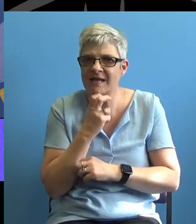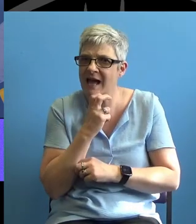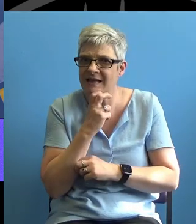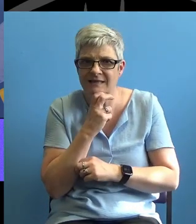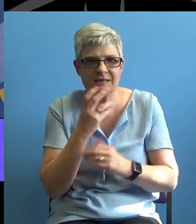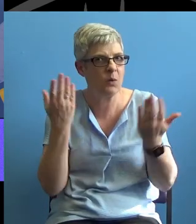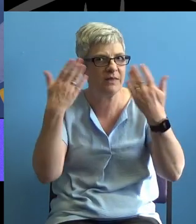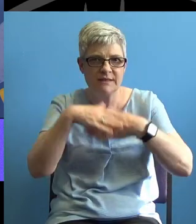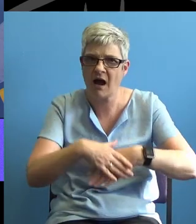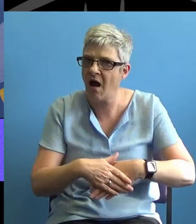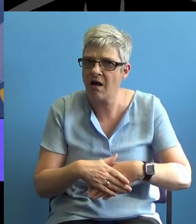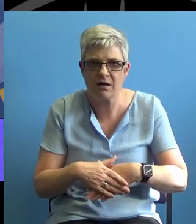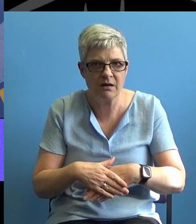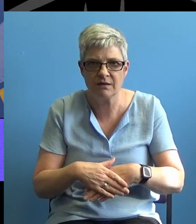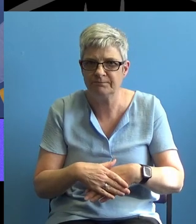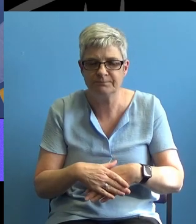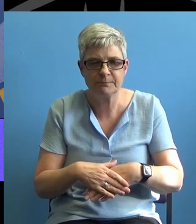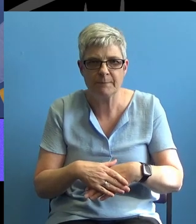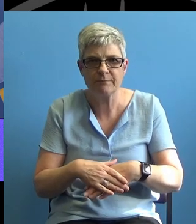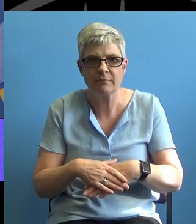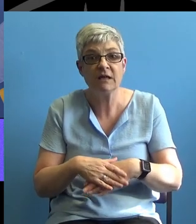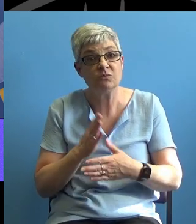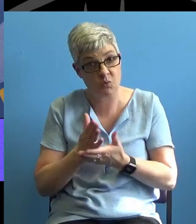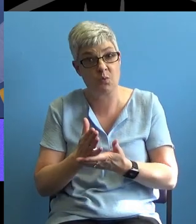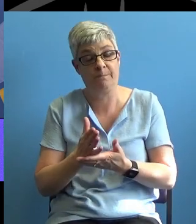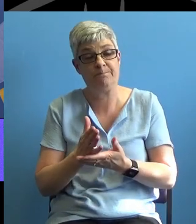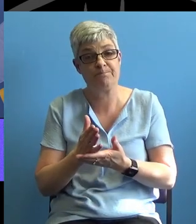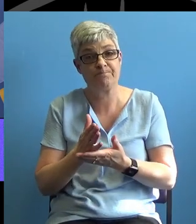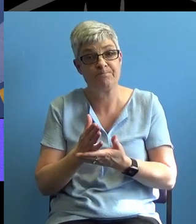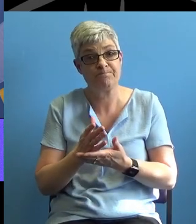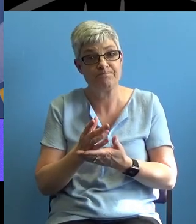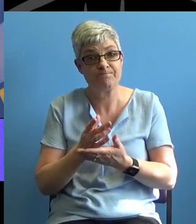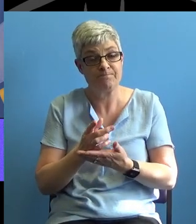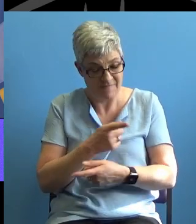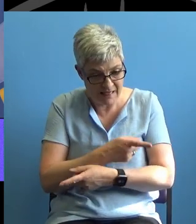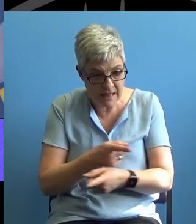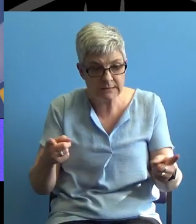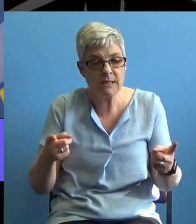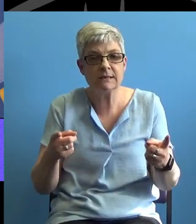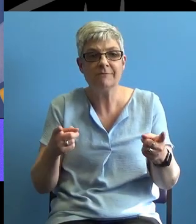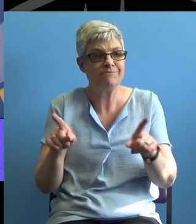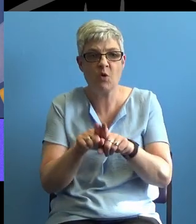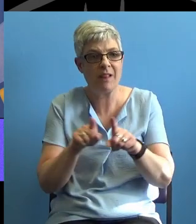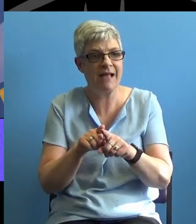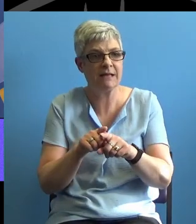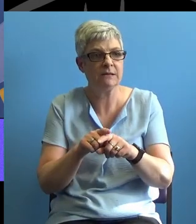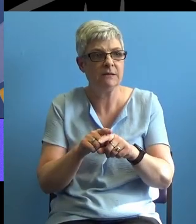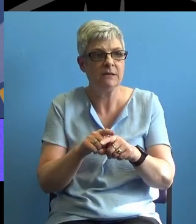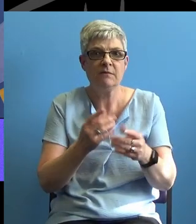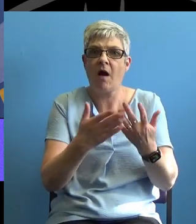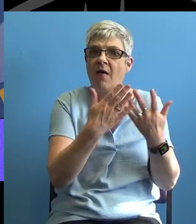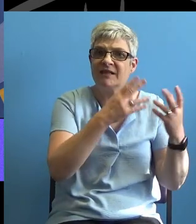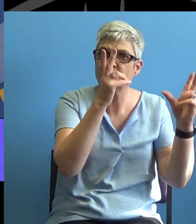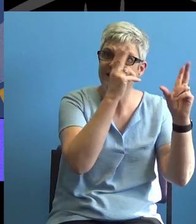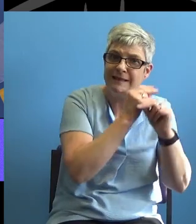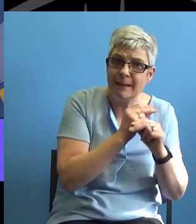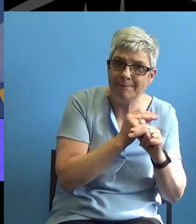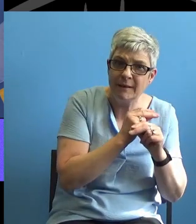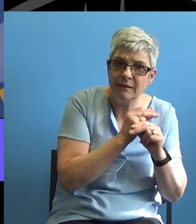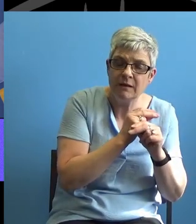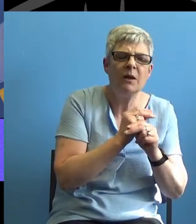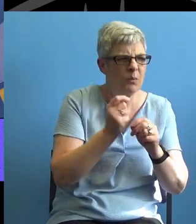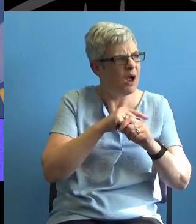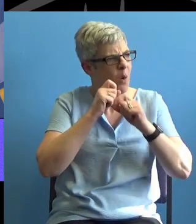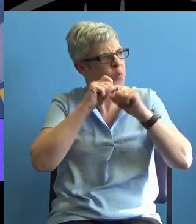night or to the darkness. So then, let us not be like others who are asleep, but let us